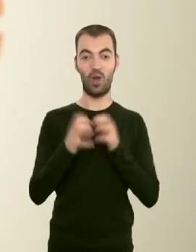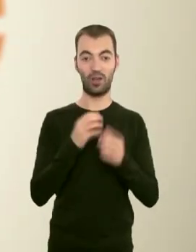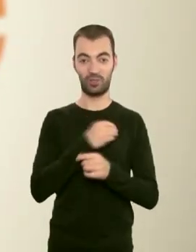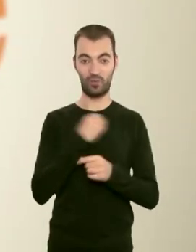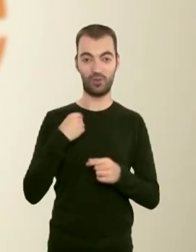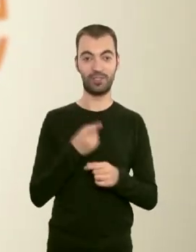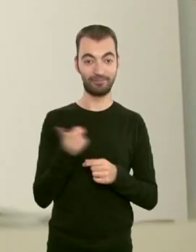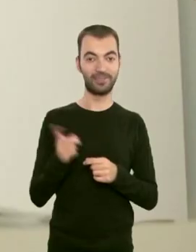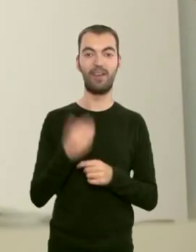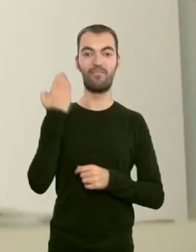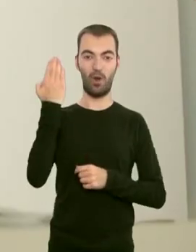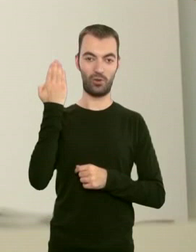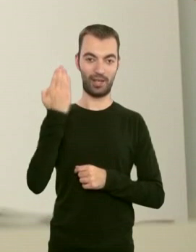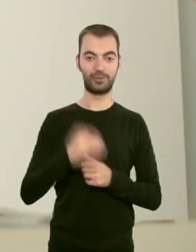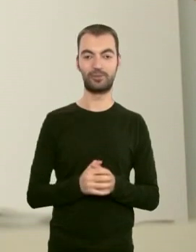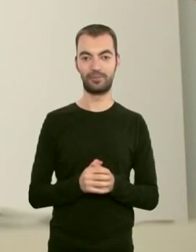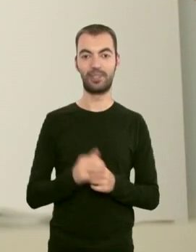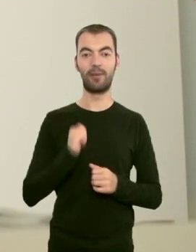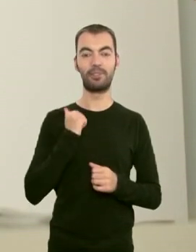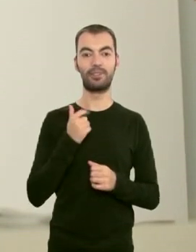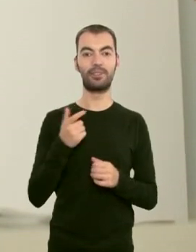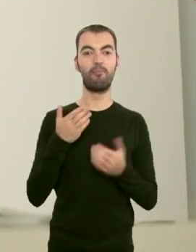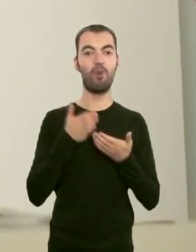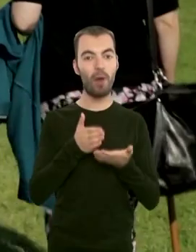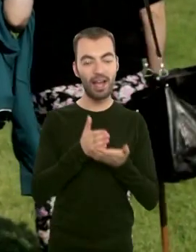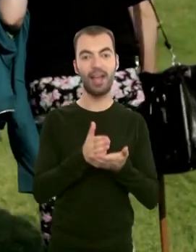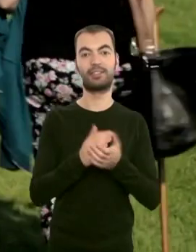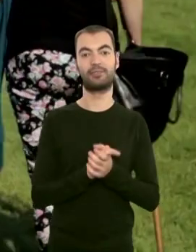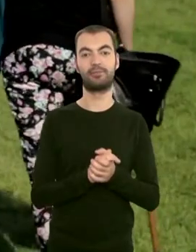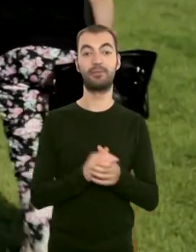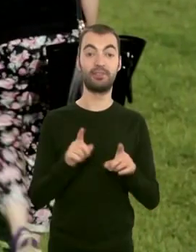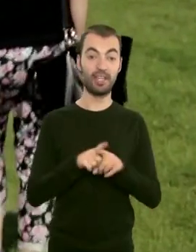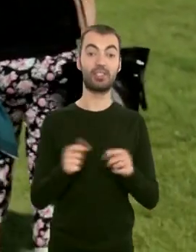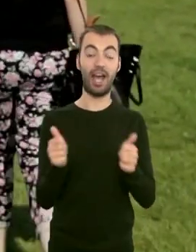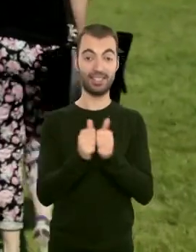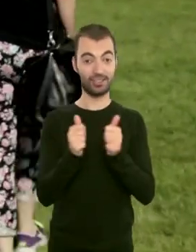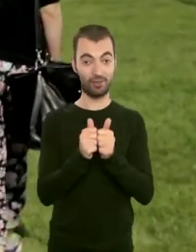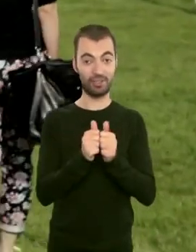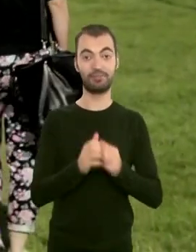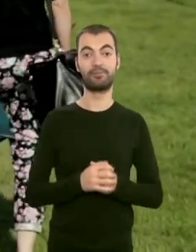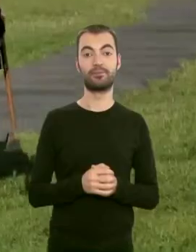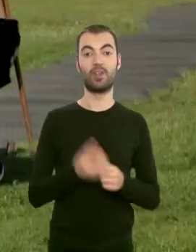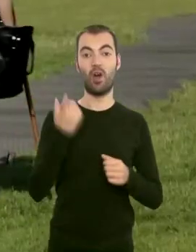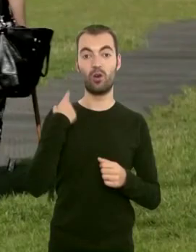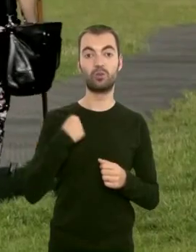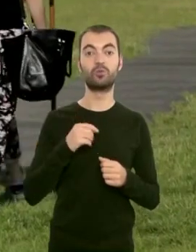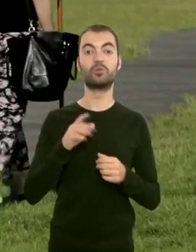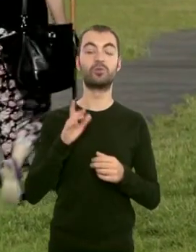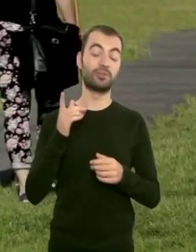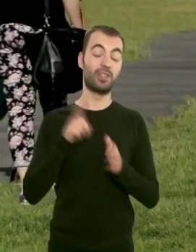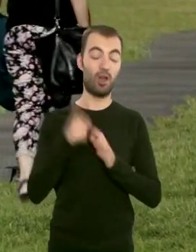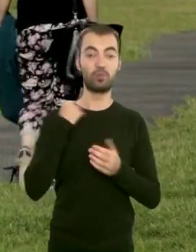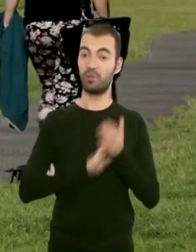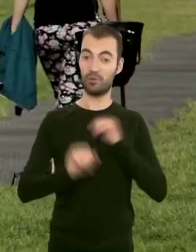Poland as volunteers to help and assist people with no